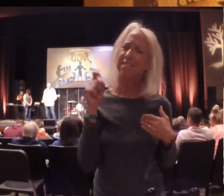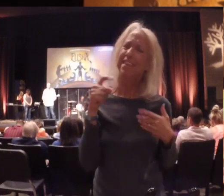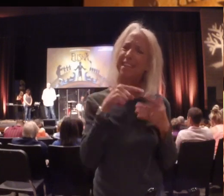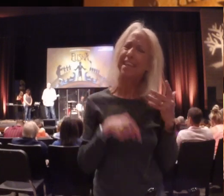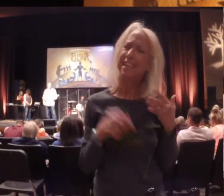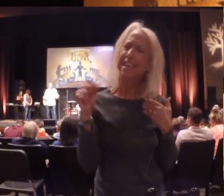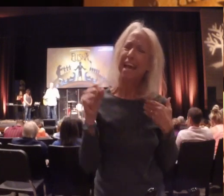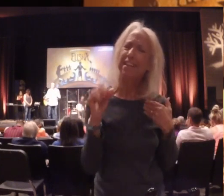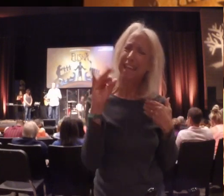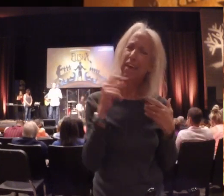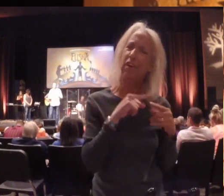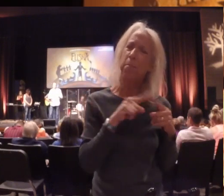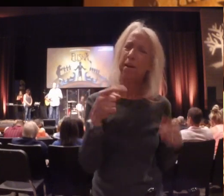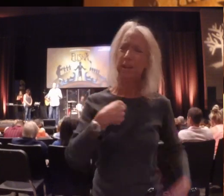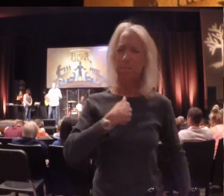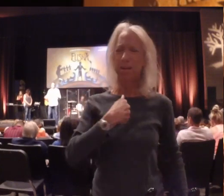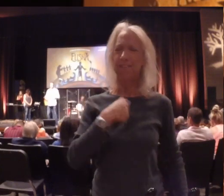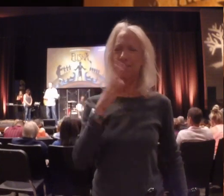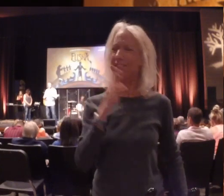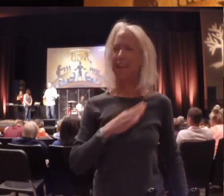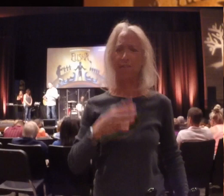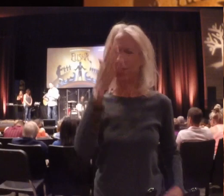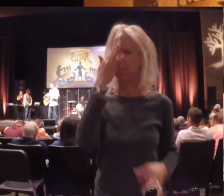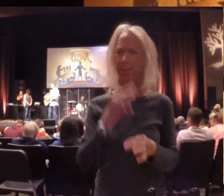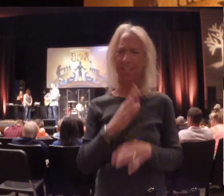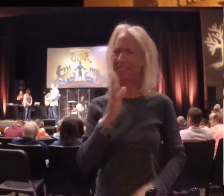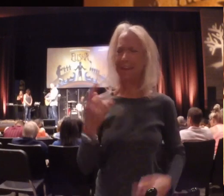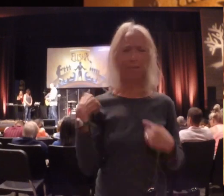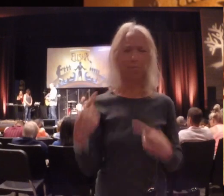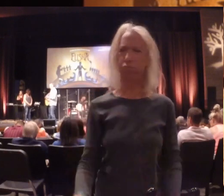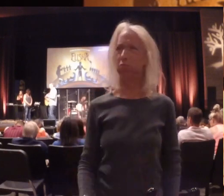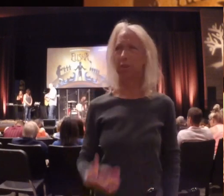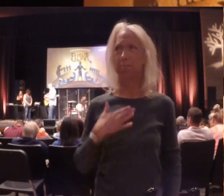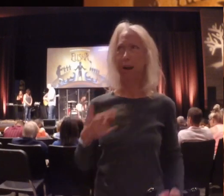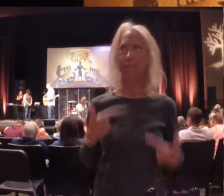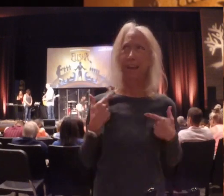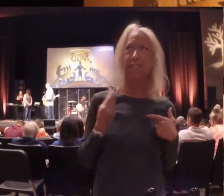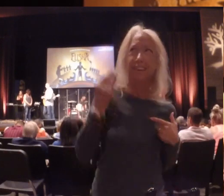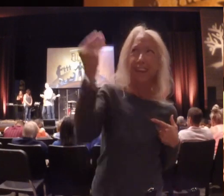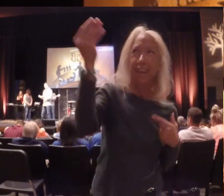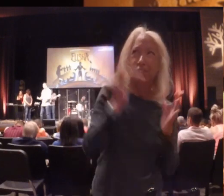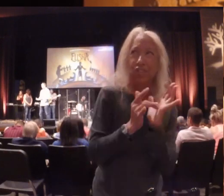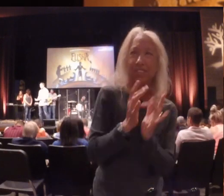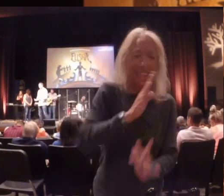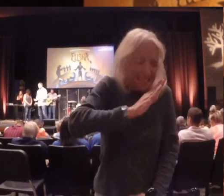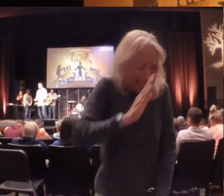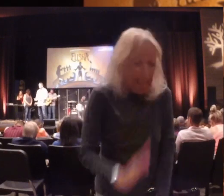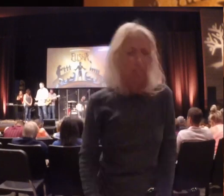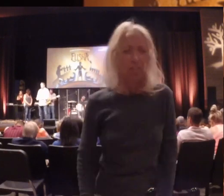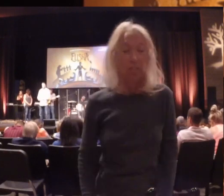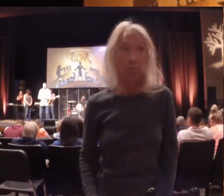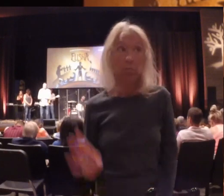you definitely have needs. You definitely have if onlys, but you've never actually experienced faith at all. You've never really surrendered and put